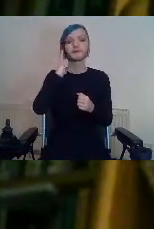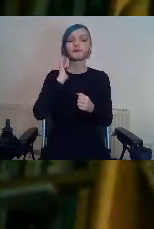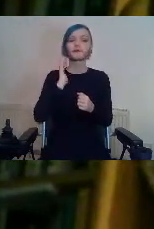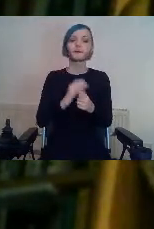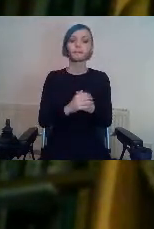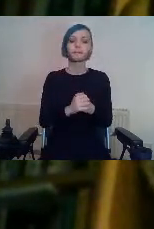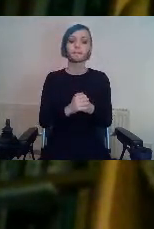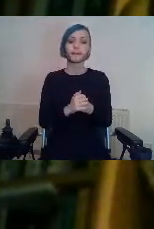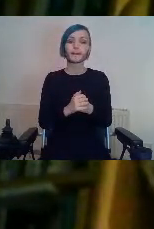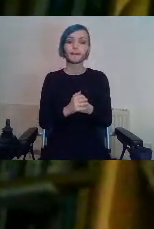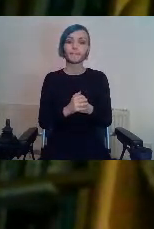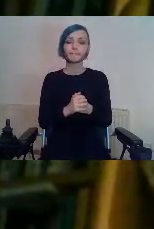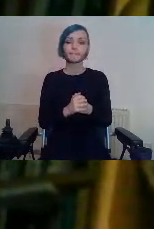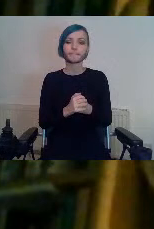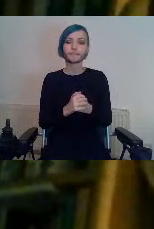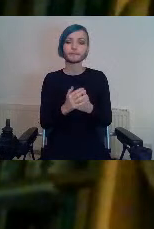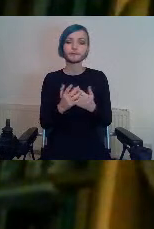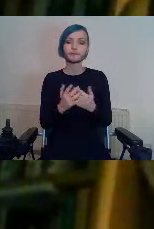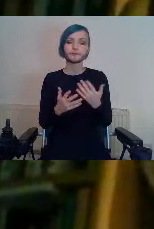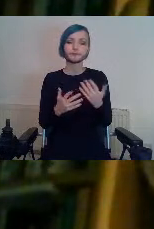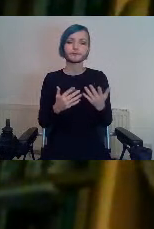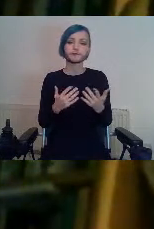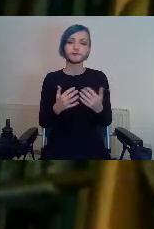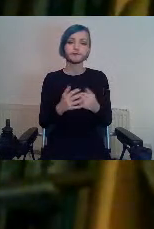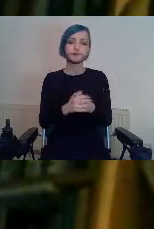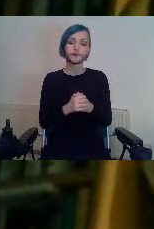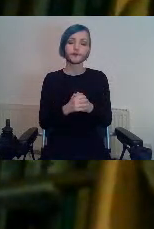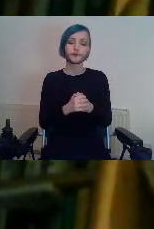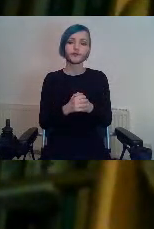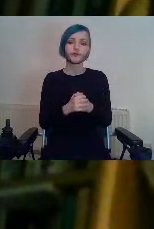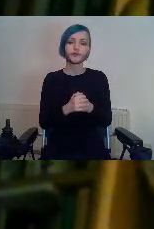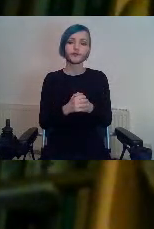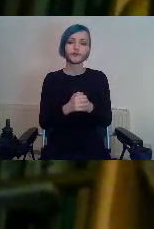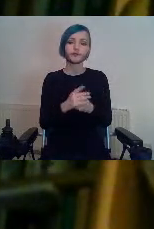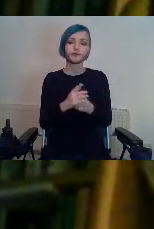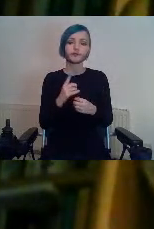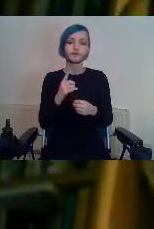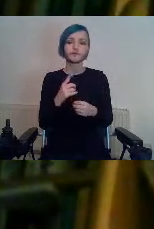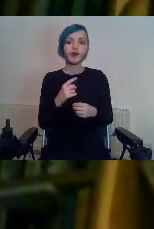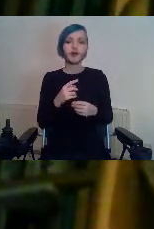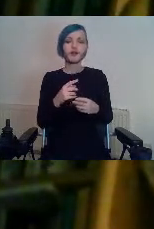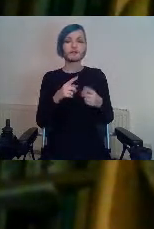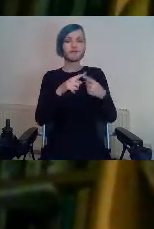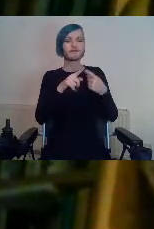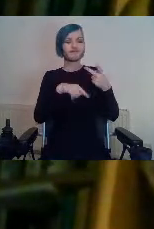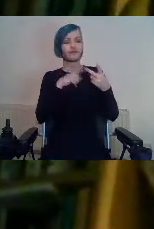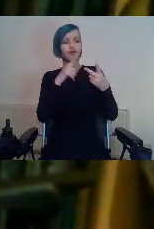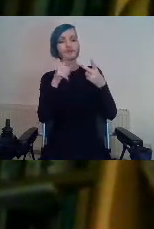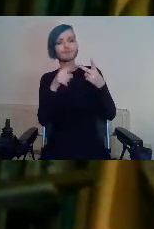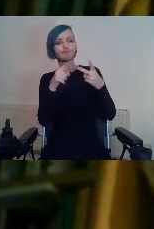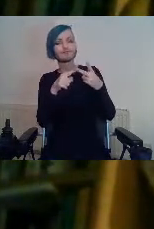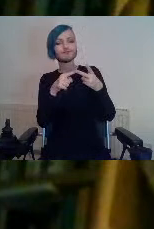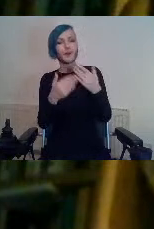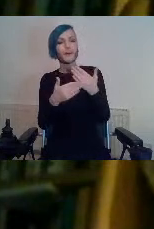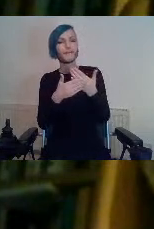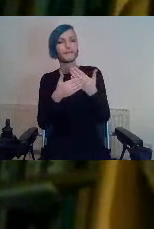the privileged to judge it, but I was personally moved more by the action of